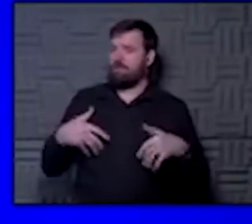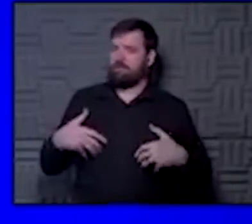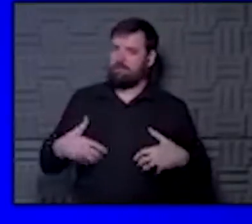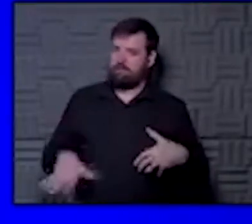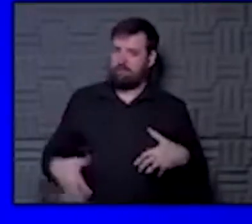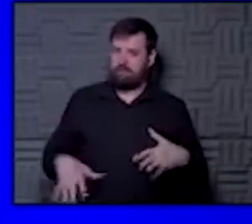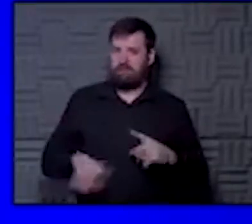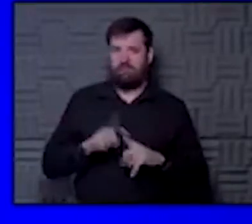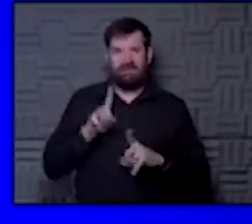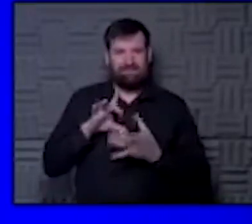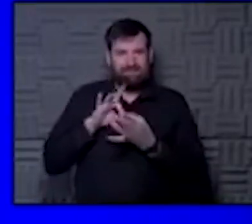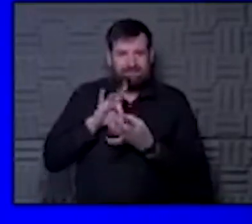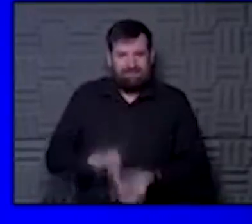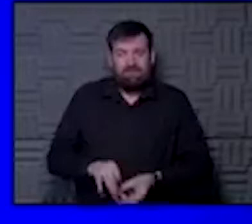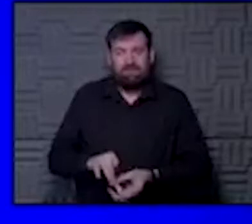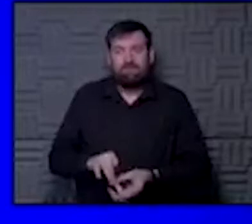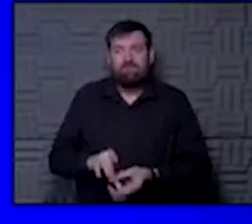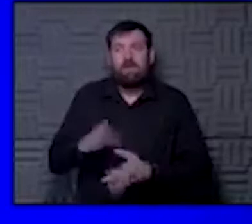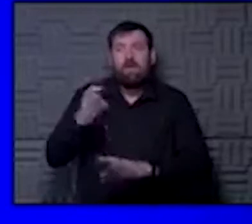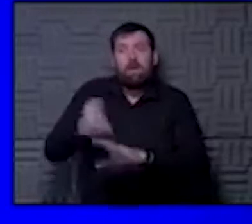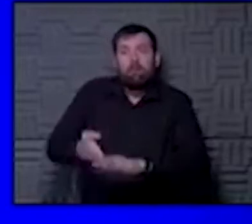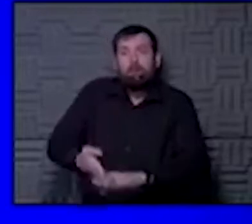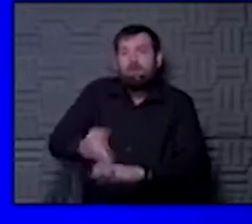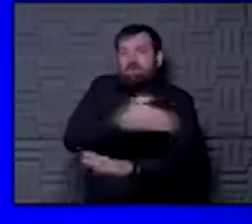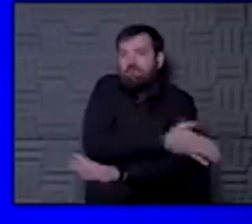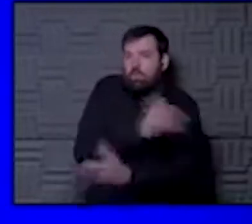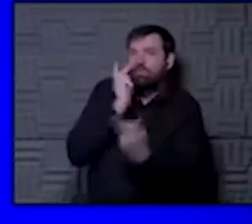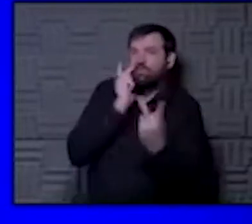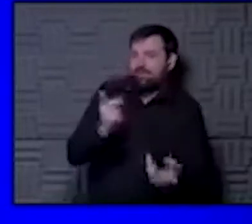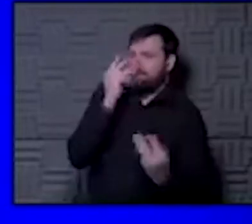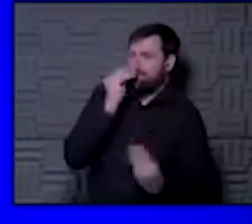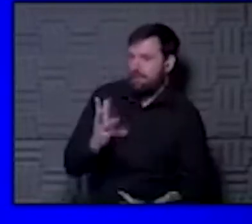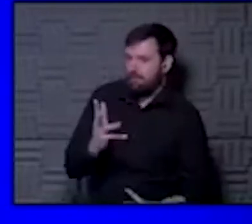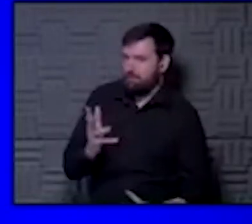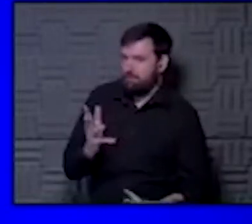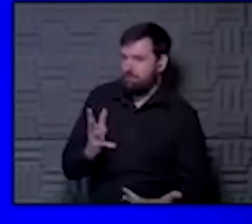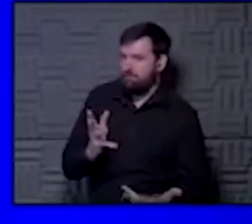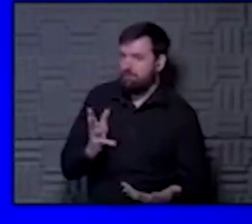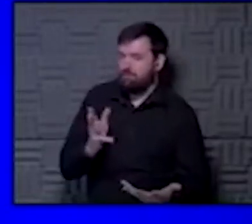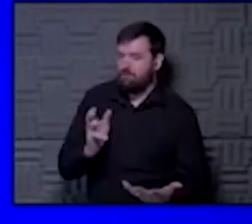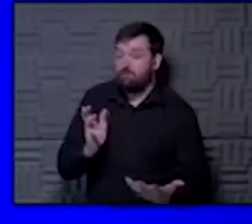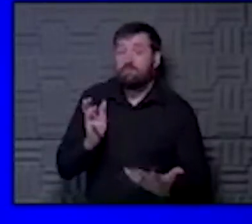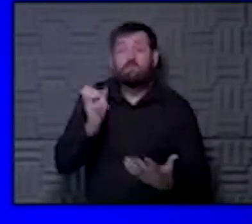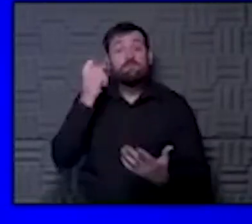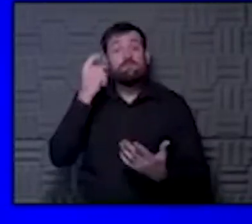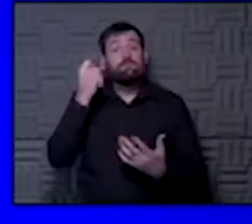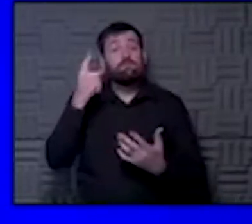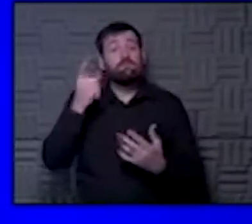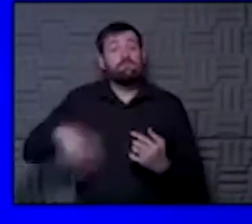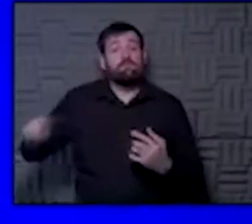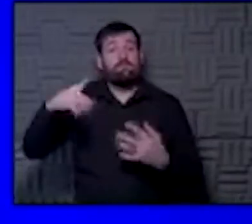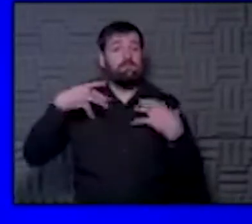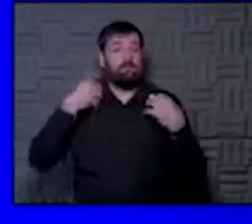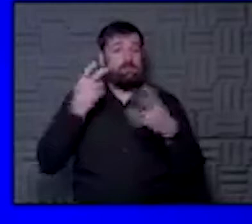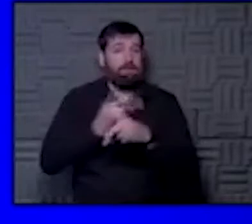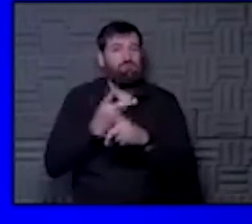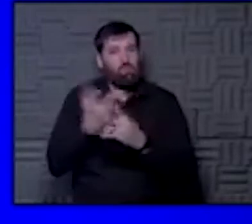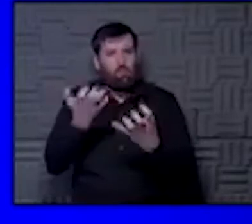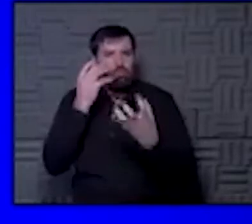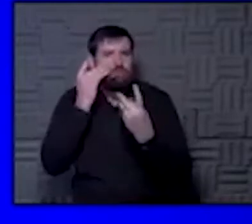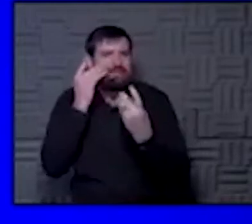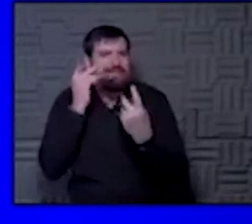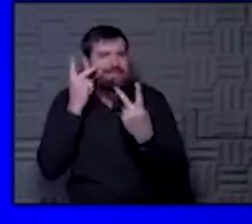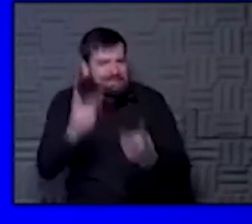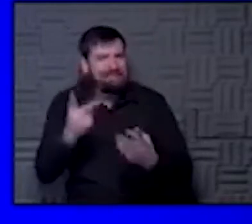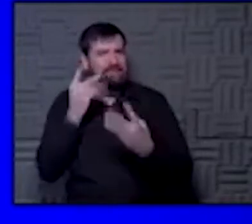context. That is a reluctance before seeing the actual data that you just talked about. So certainly a lot of the healthcare workers want to see that data, and